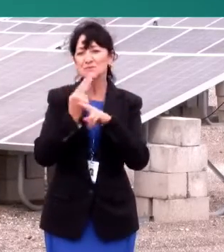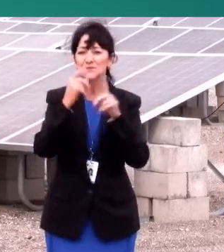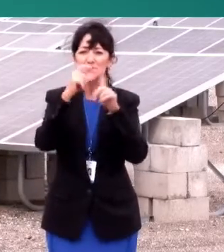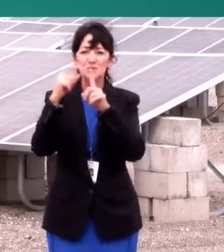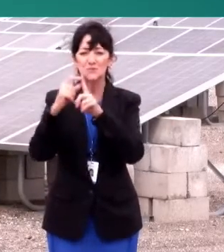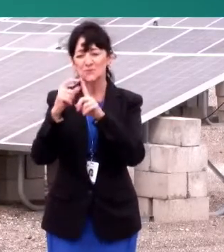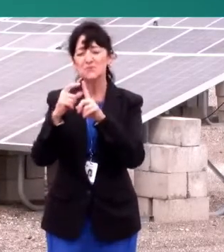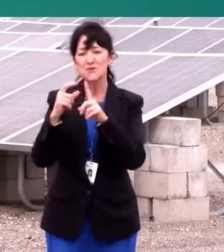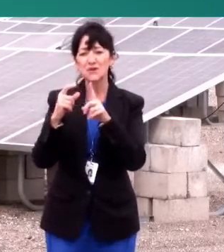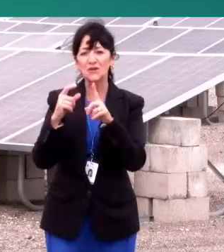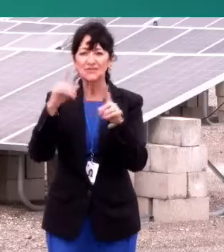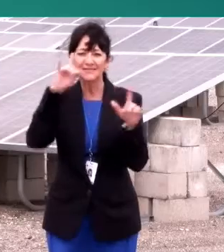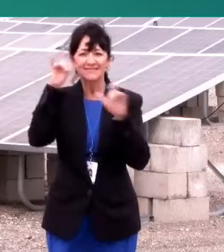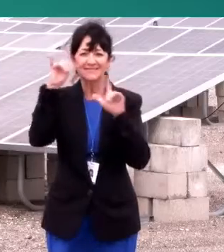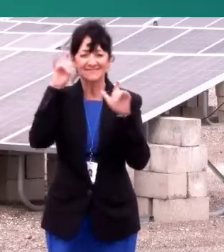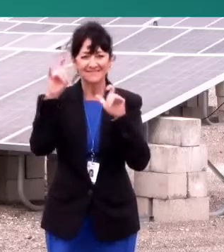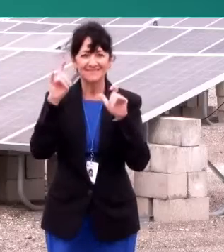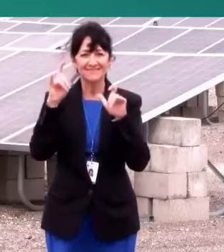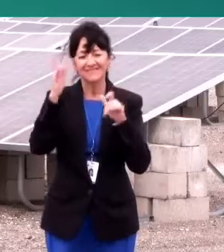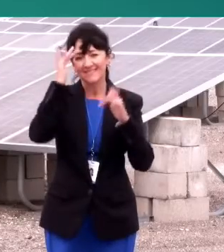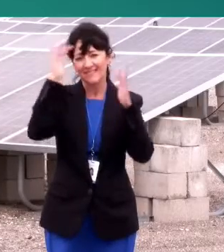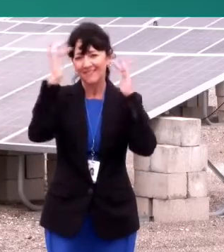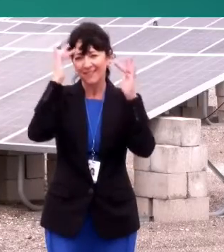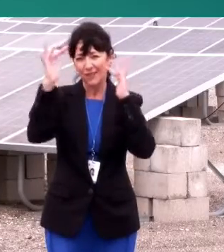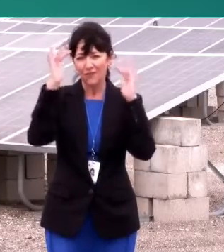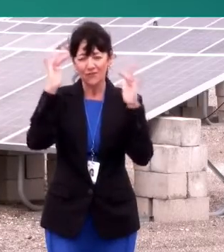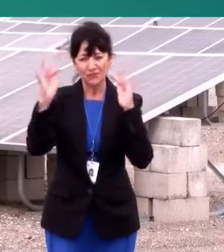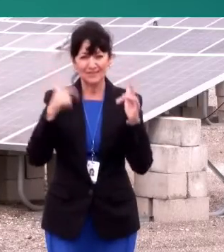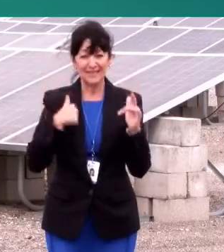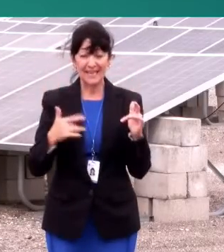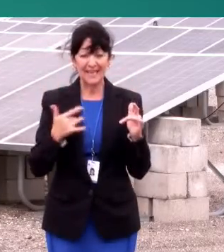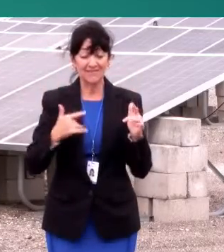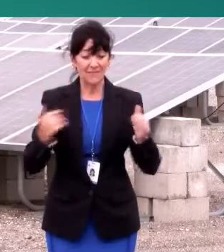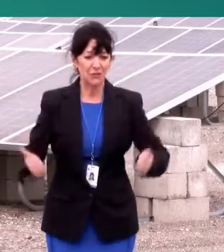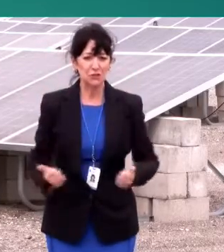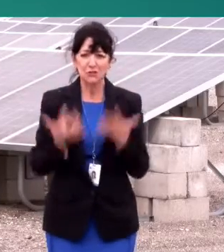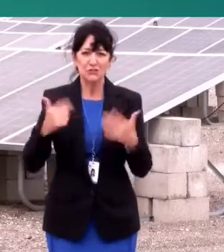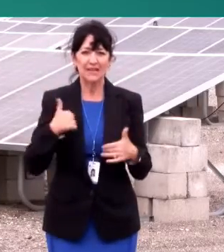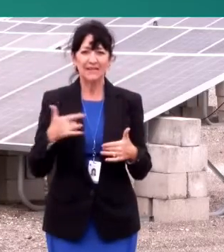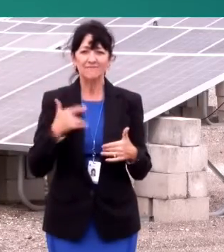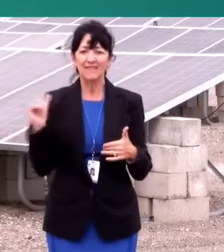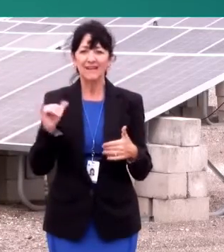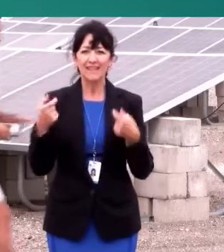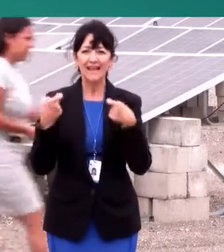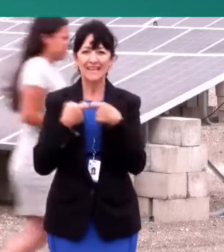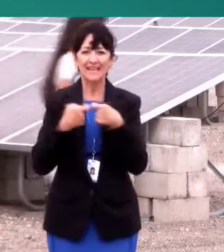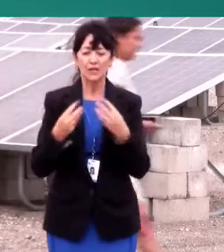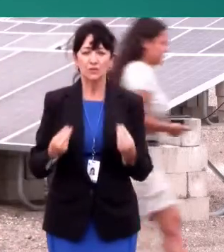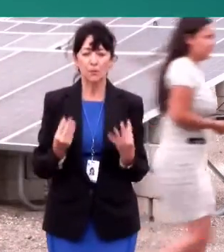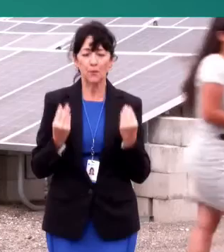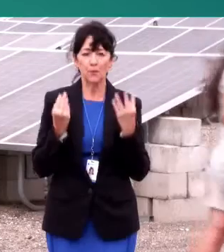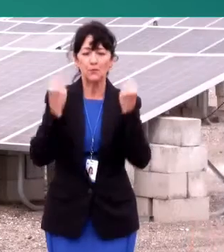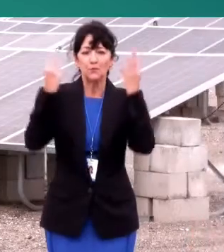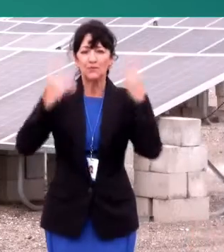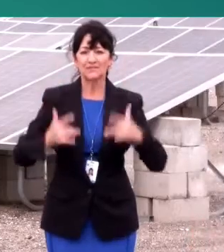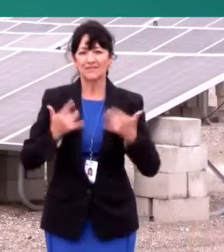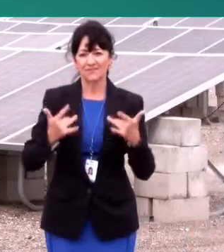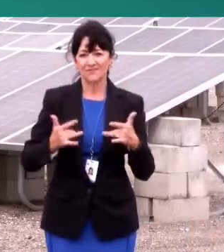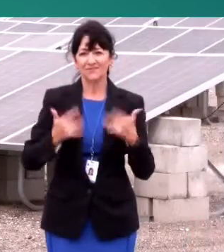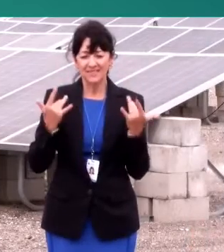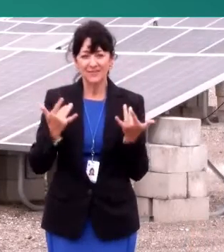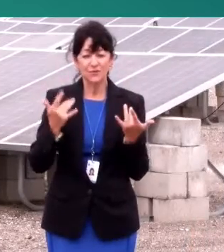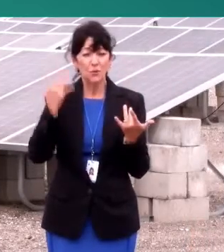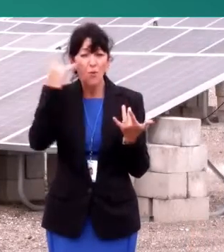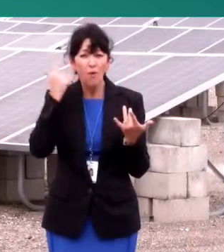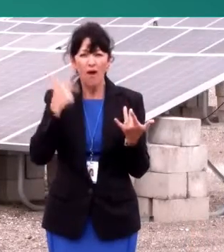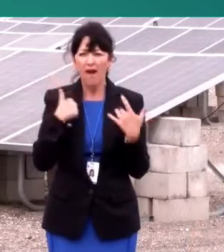solar here in Delaware. It's now up to the industry to rise up to the challenge set forth by state government and deliver results that